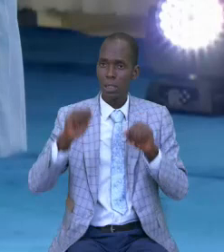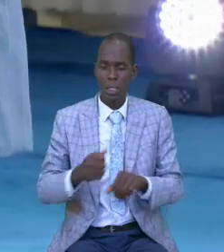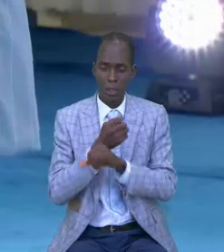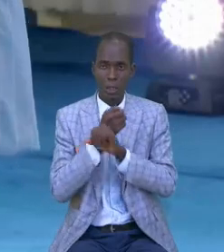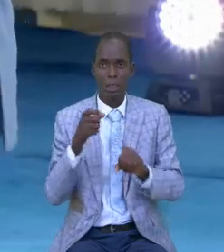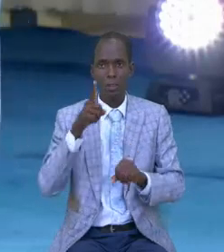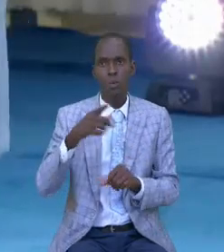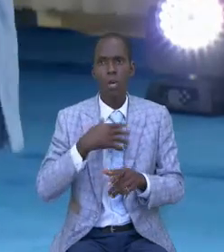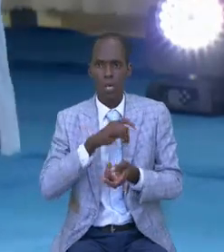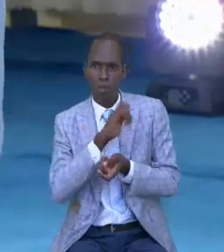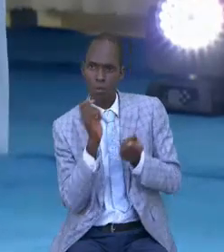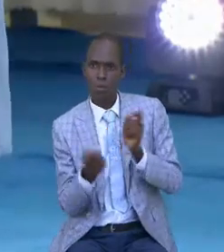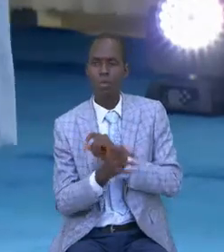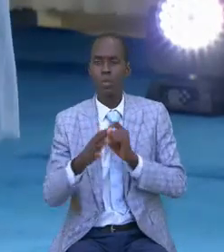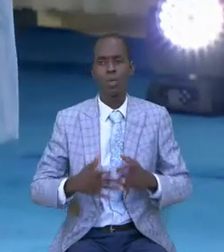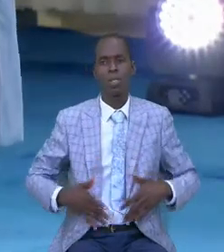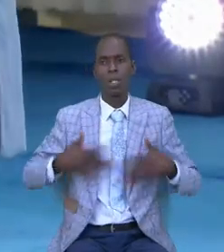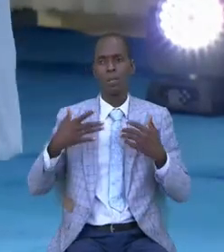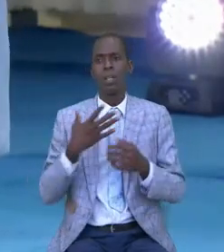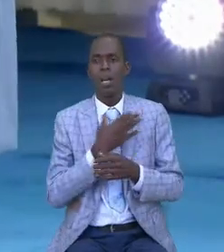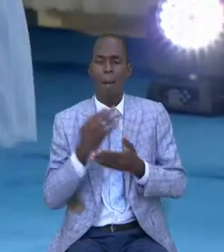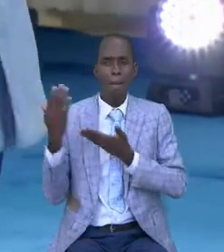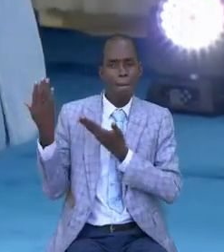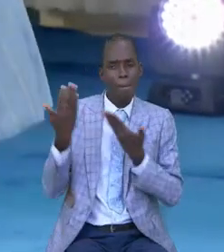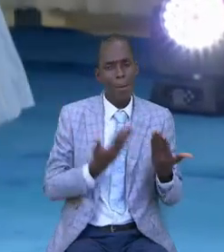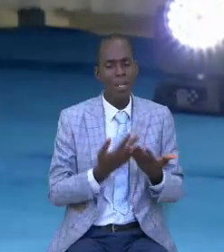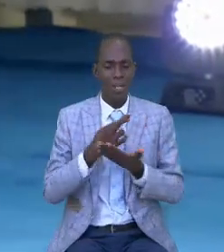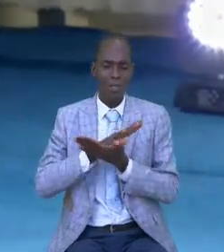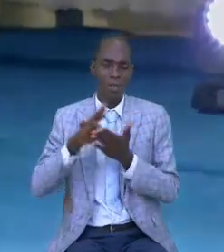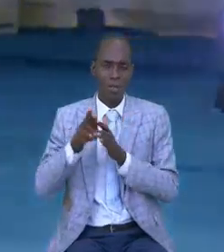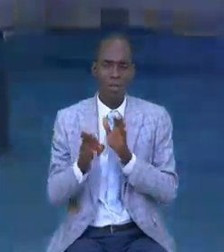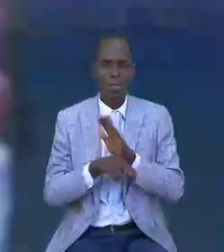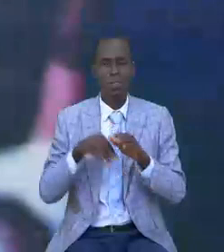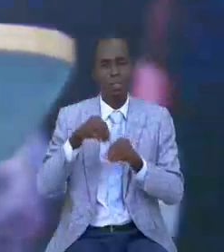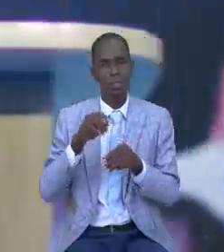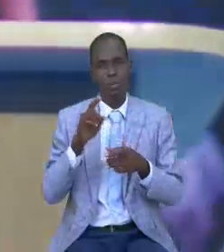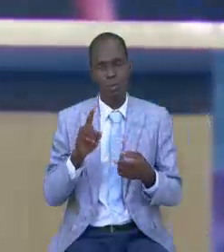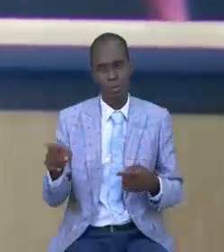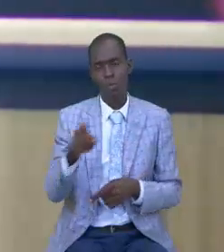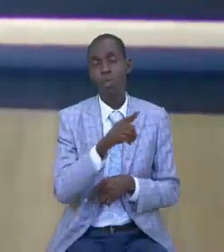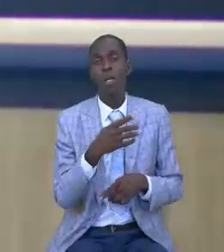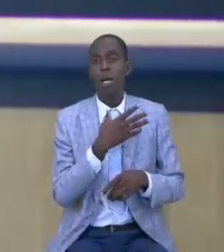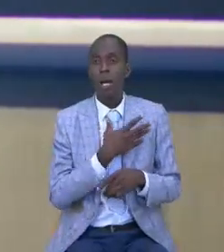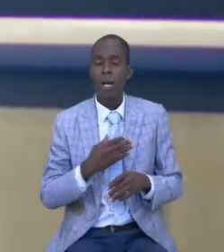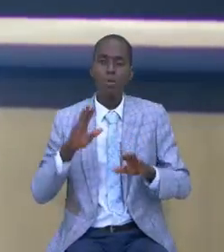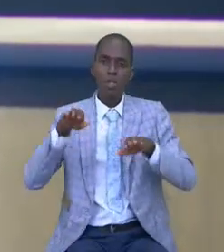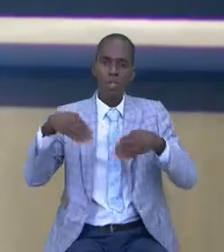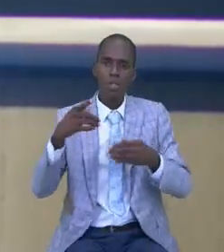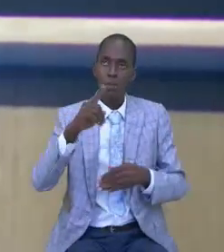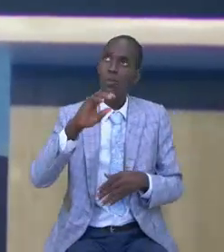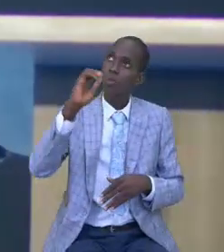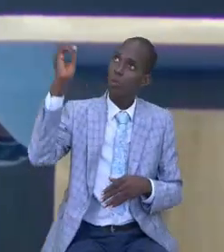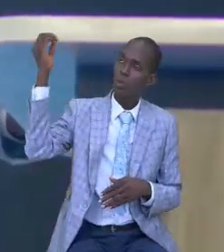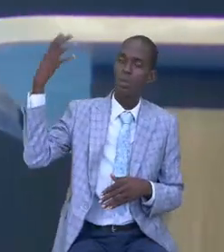and bring righteousness instead of unrighteousness and bring grace instead of guilt." Tell